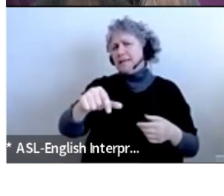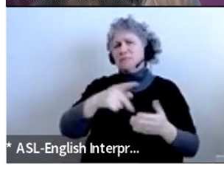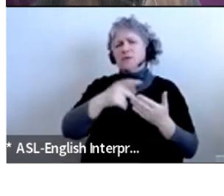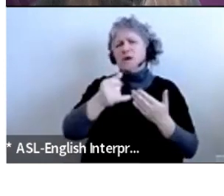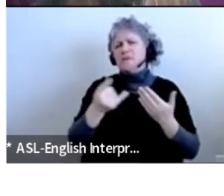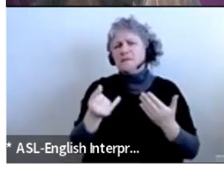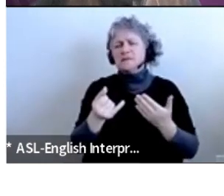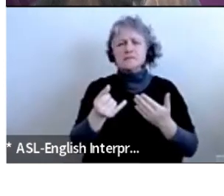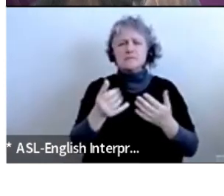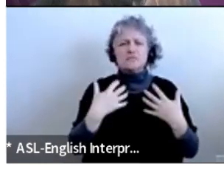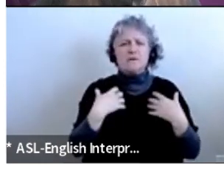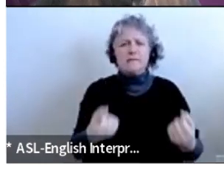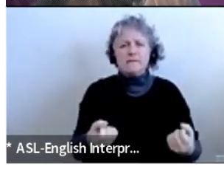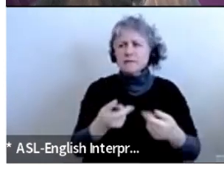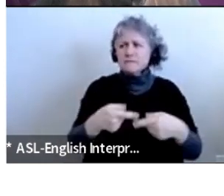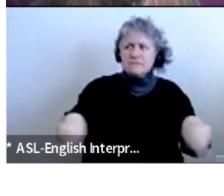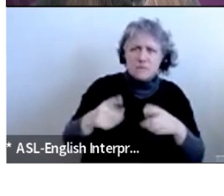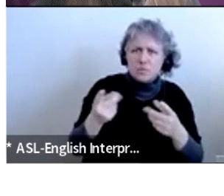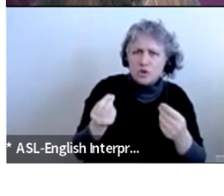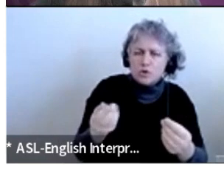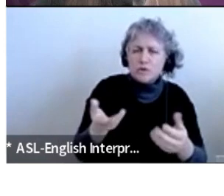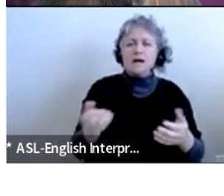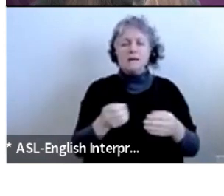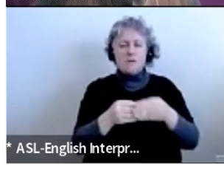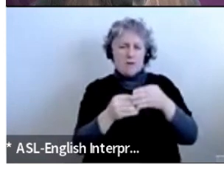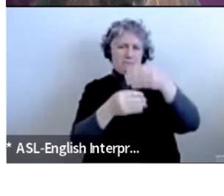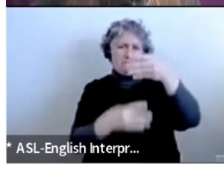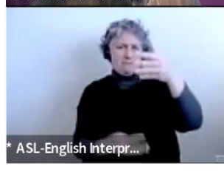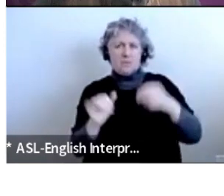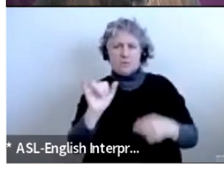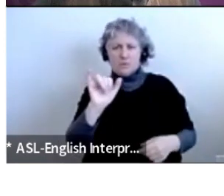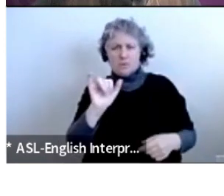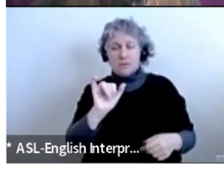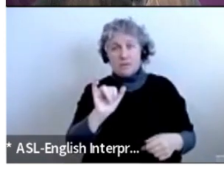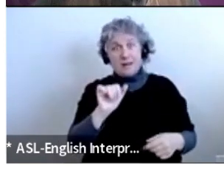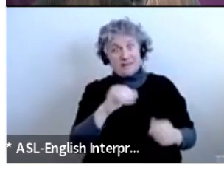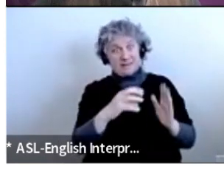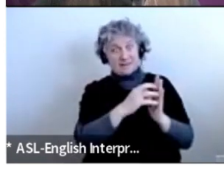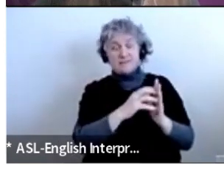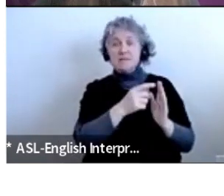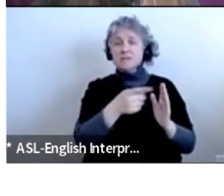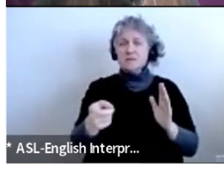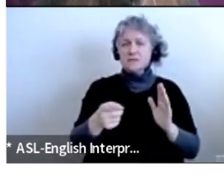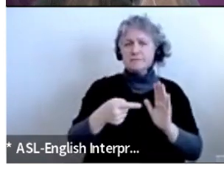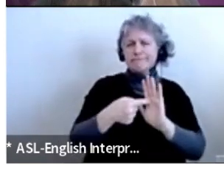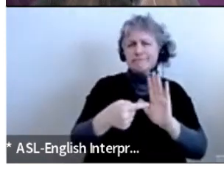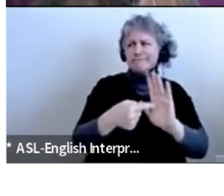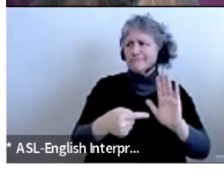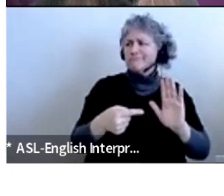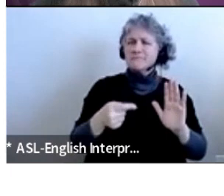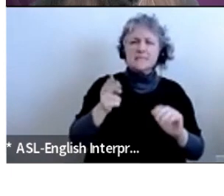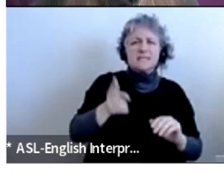about. And there's a few other questions on here for you as well. This section is also where you will indicate your history working